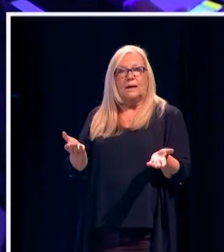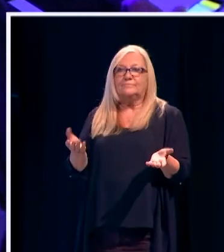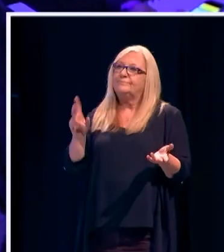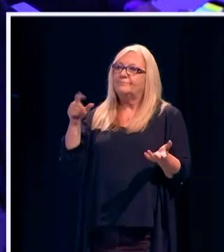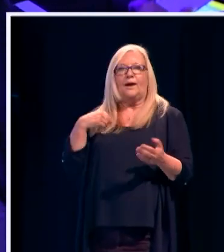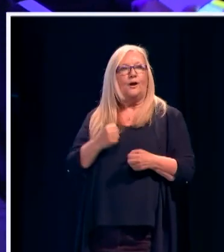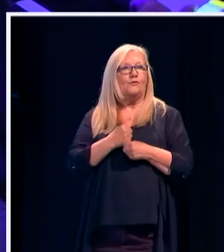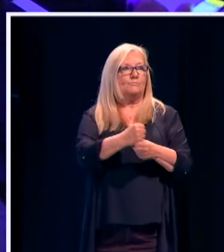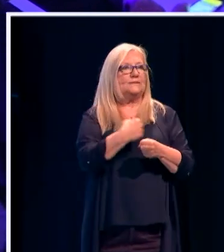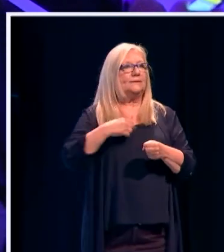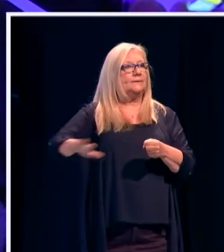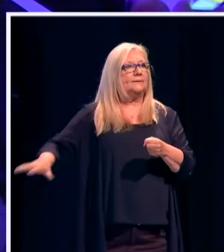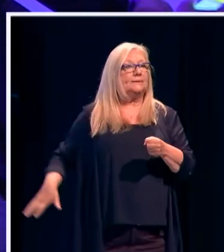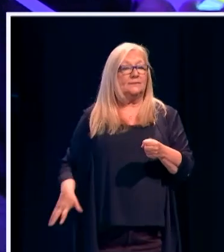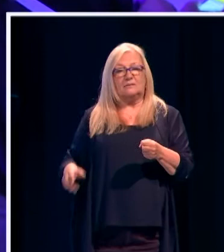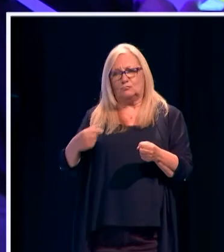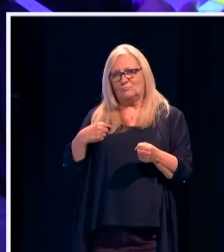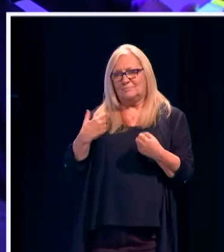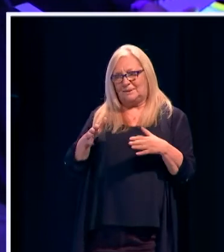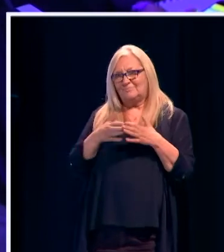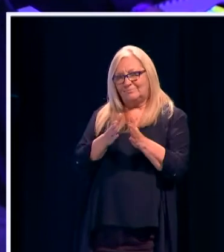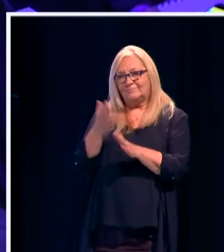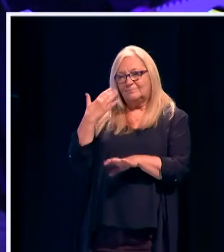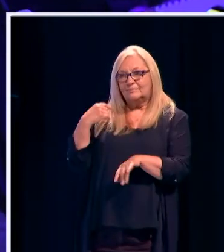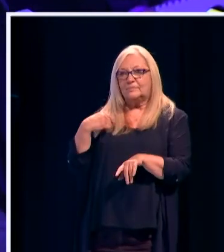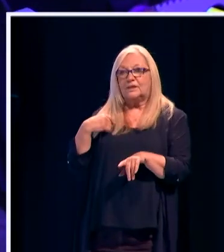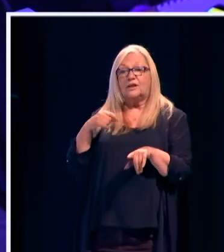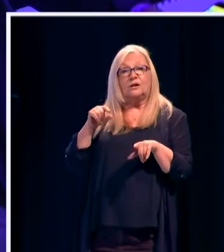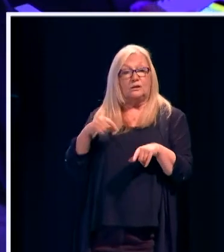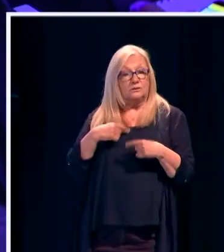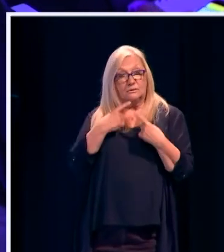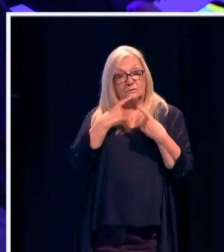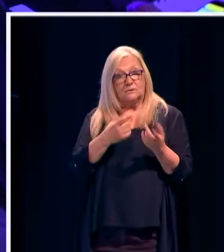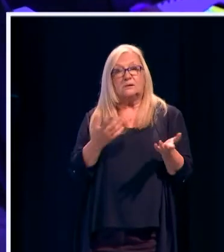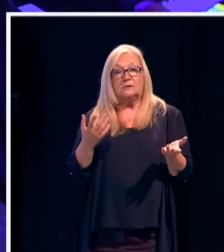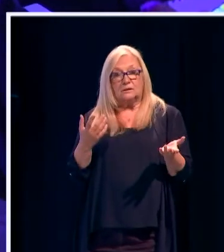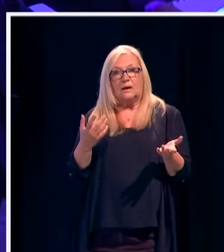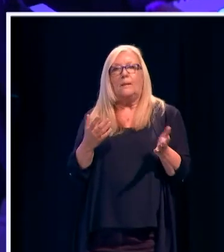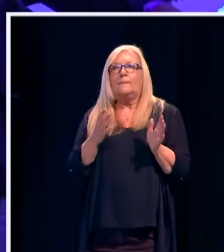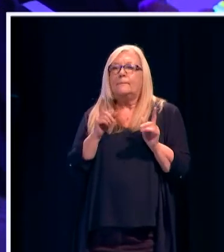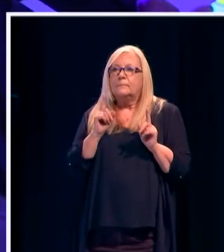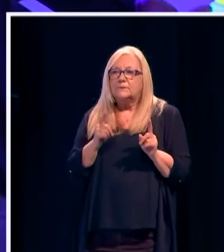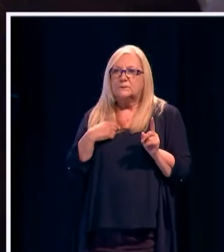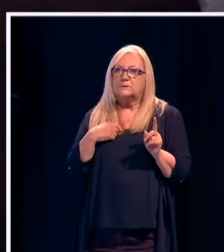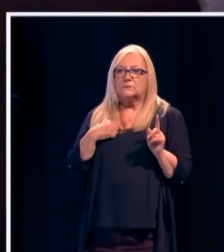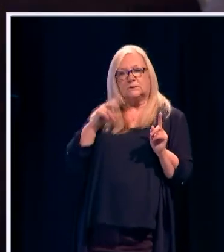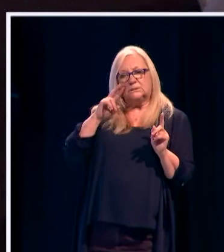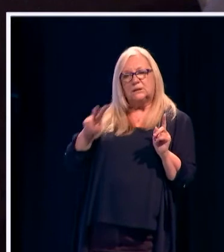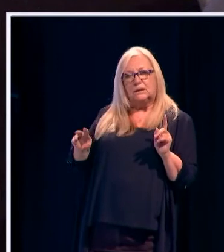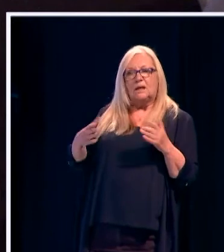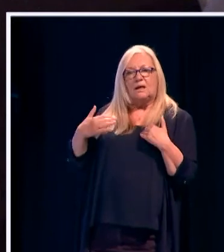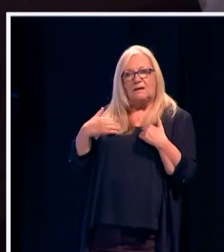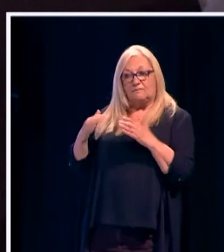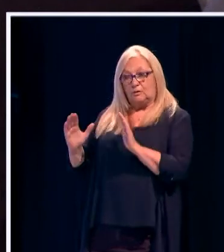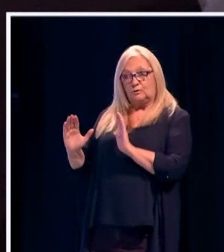representation that which I was talking about earlier is also to bring those challenges on